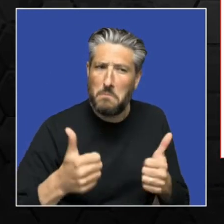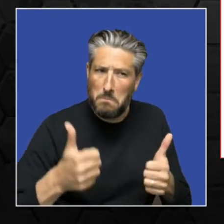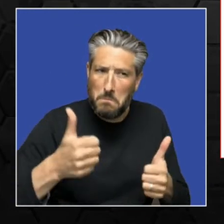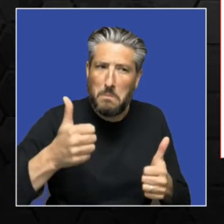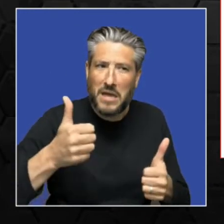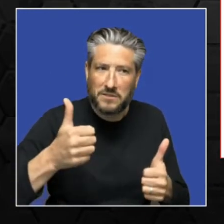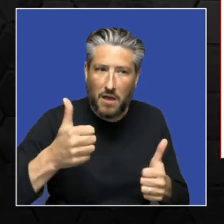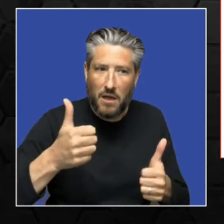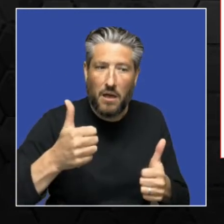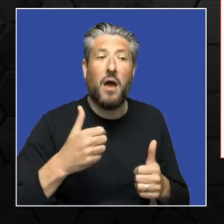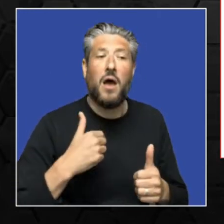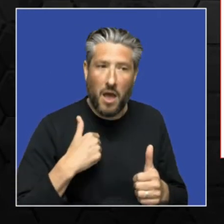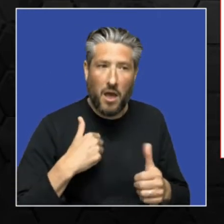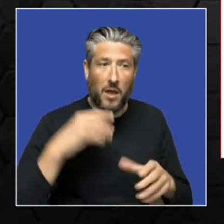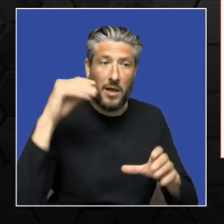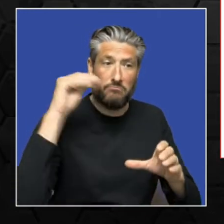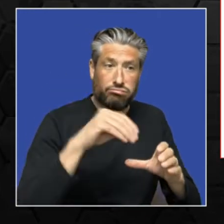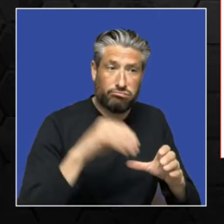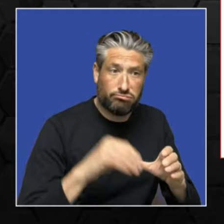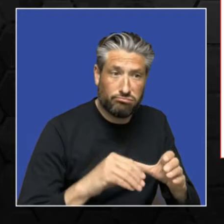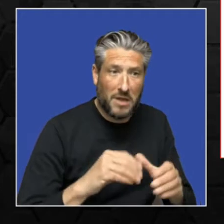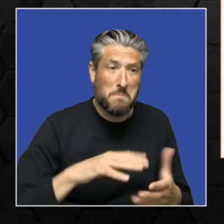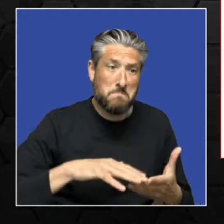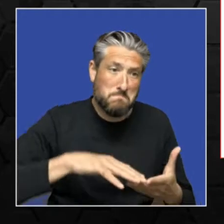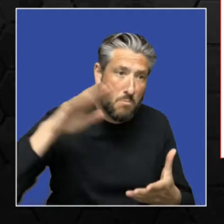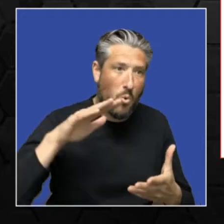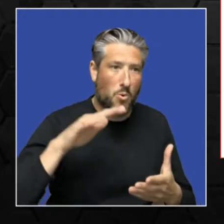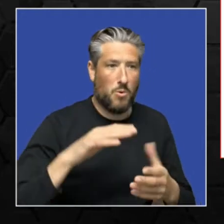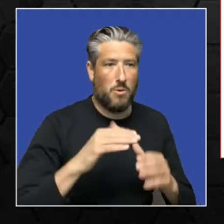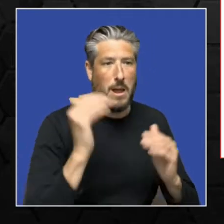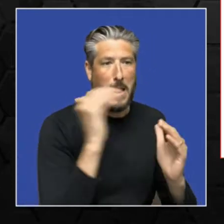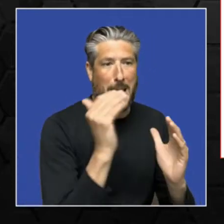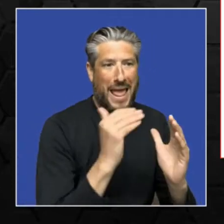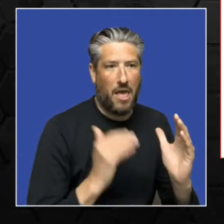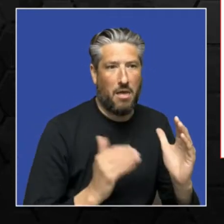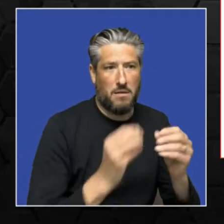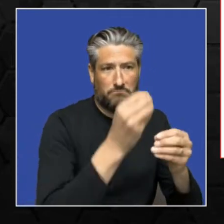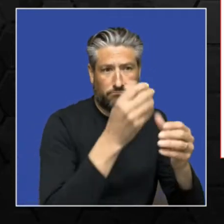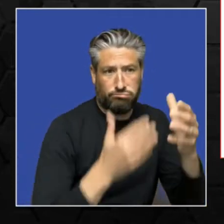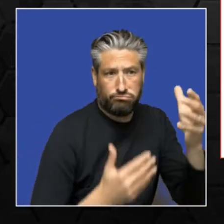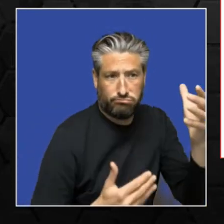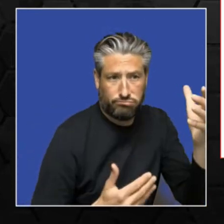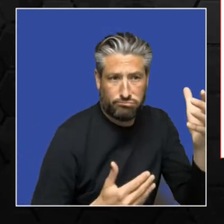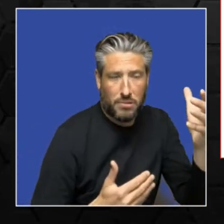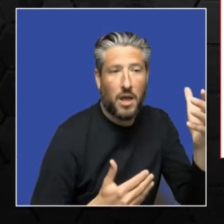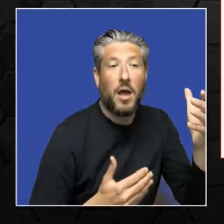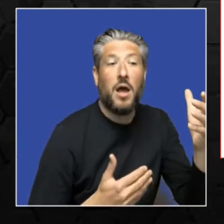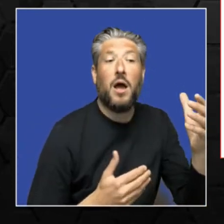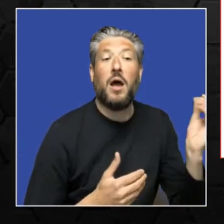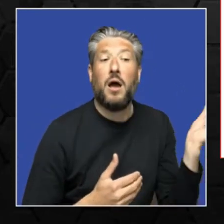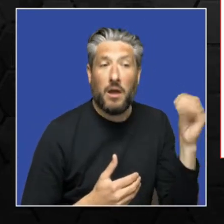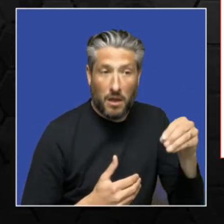then you realize you probably can get to 70% or something. So this takes a lot of time.